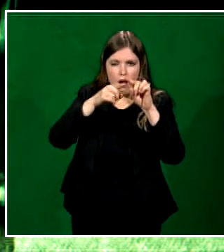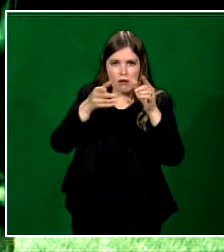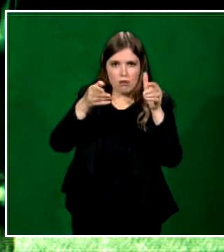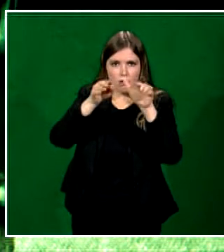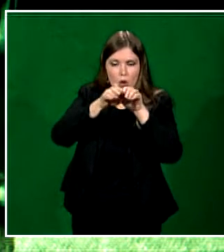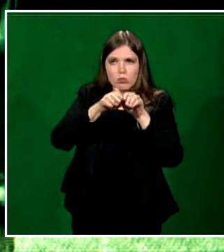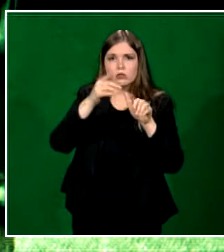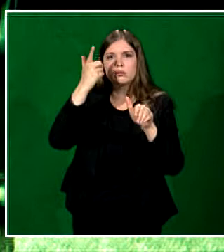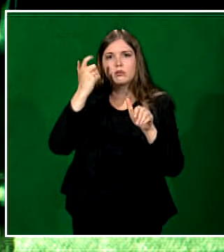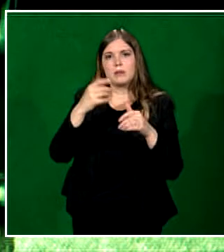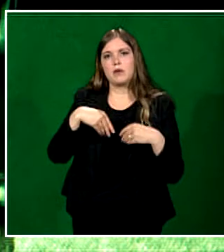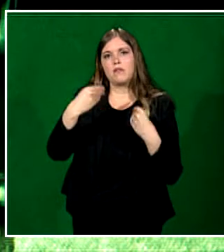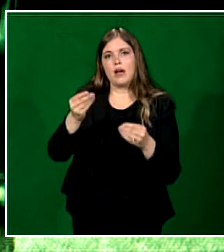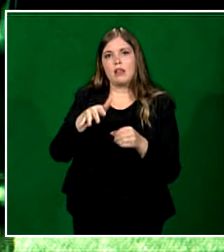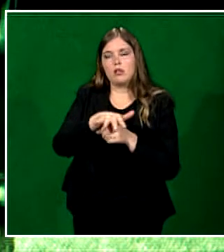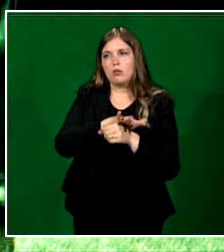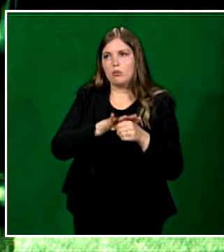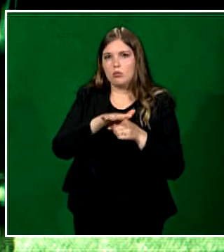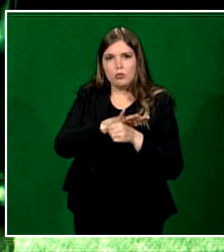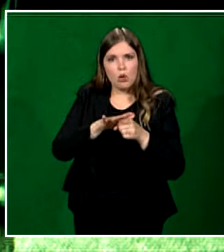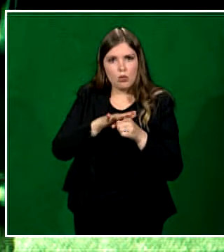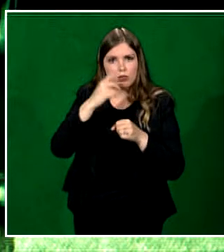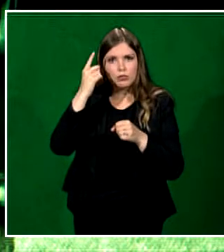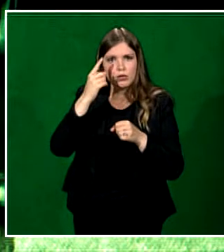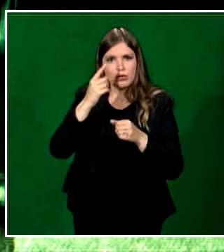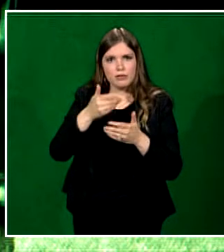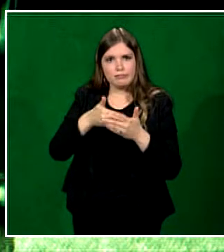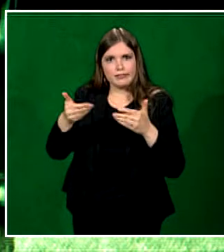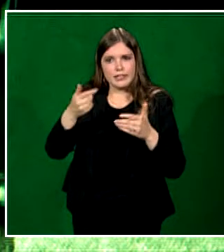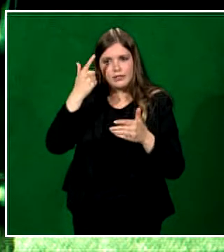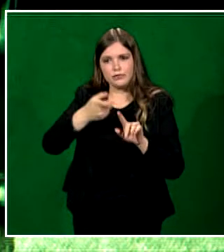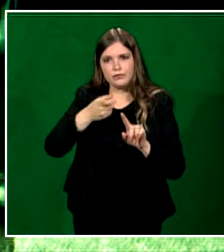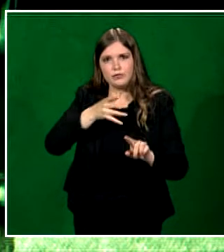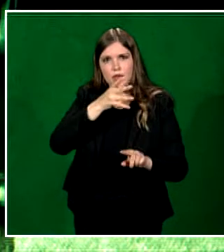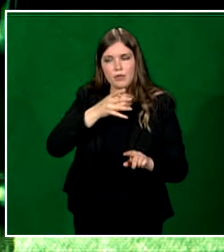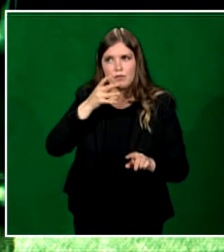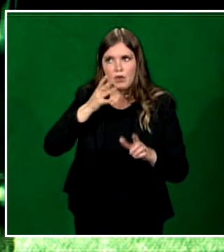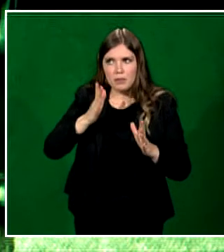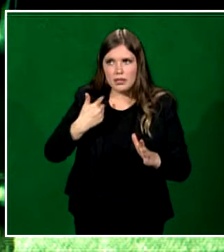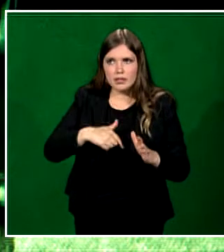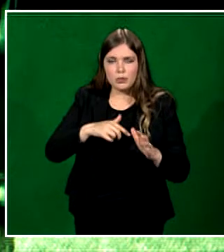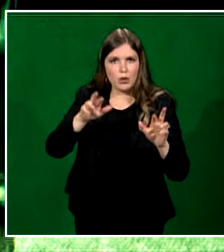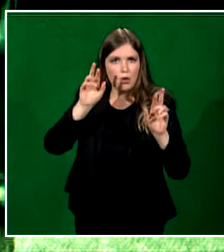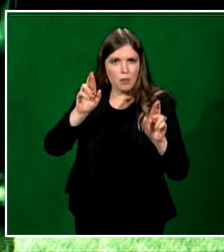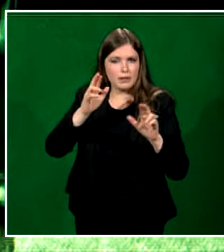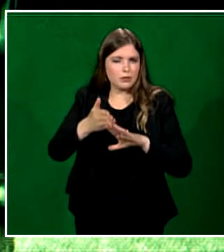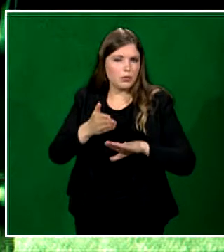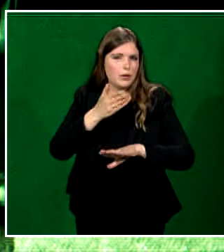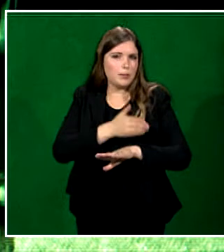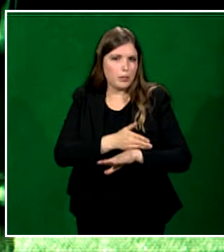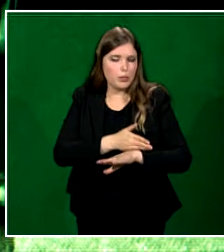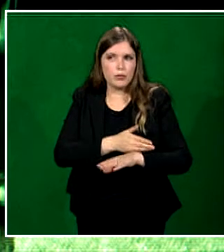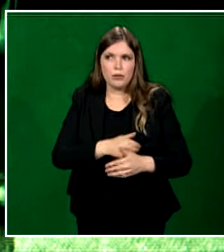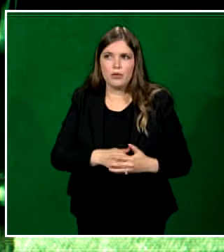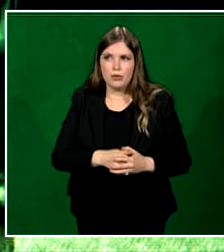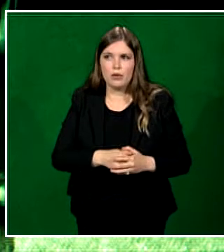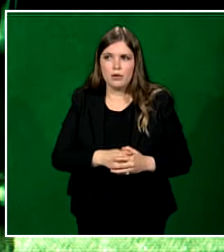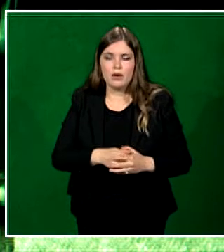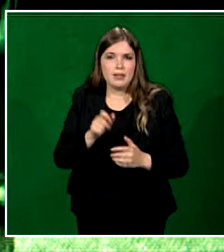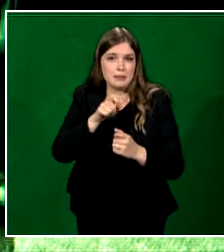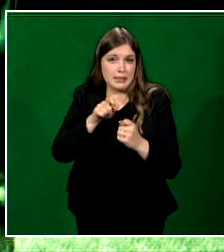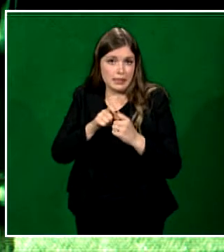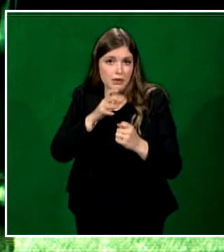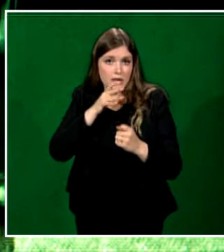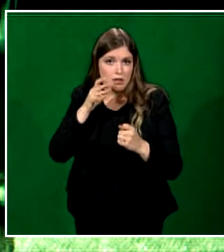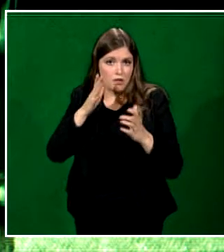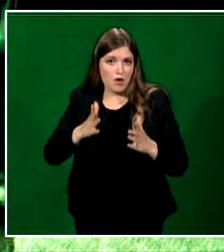to farmers from our waste packaging material, which will help them to improve yields when used in the soil condition. And in particular, we're looking at the cassava farmers who supply